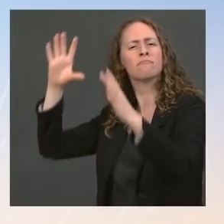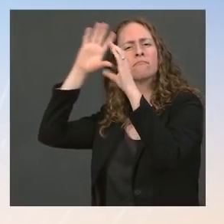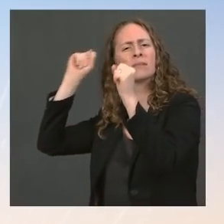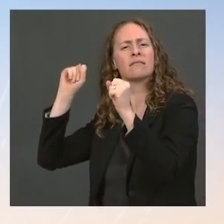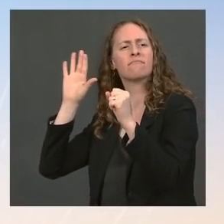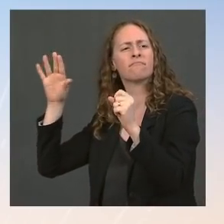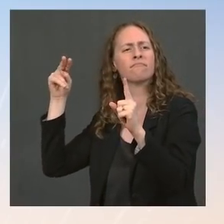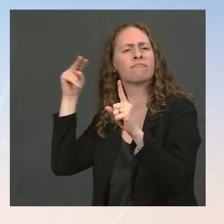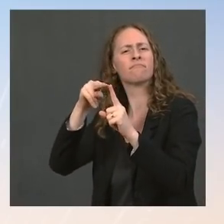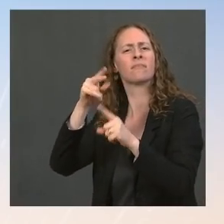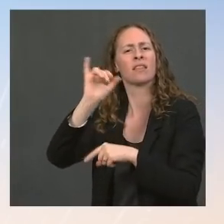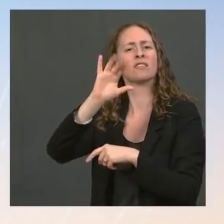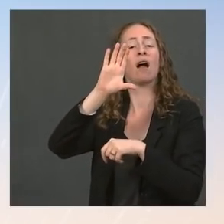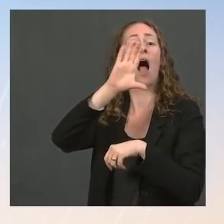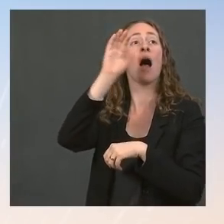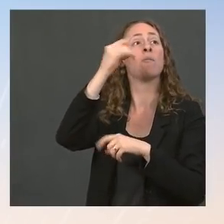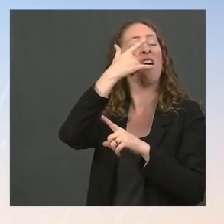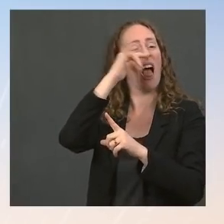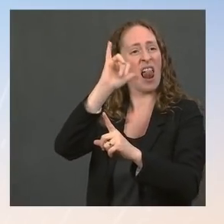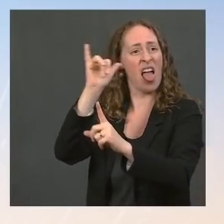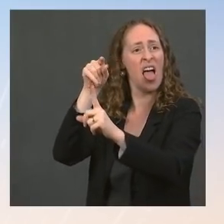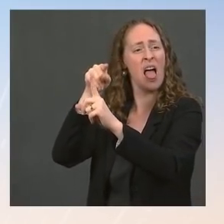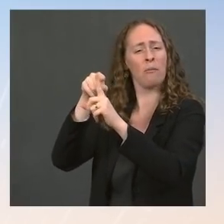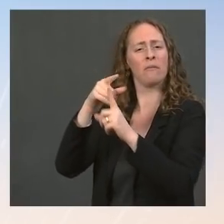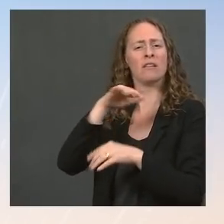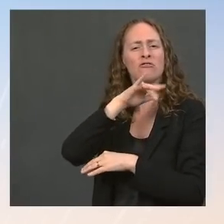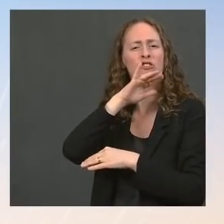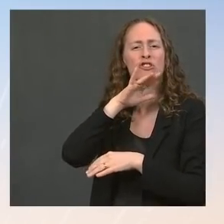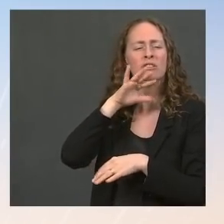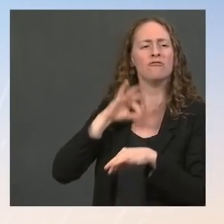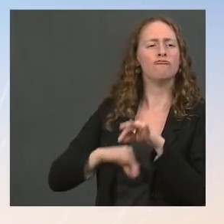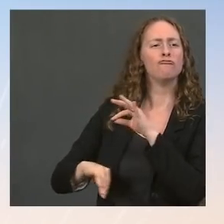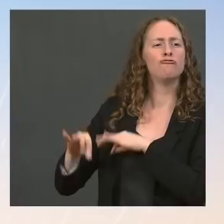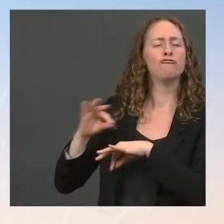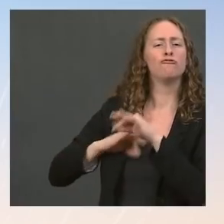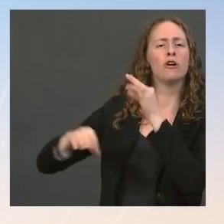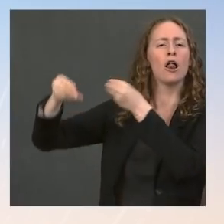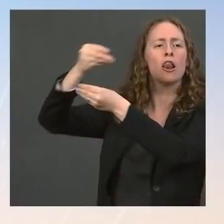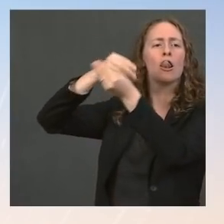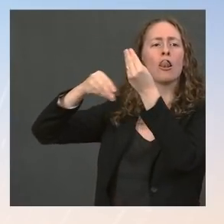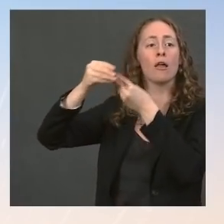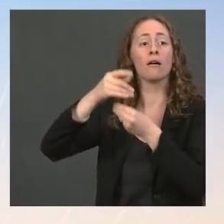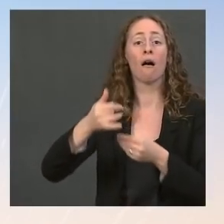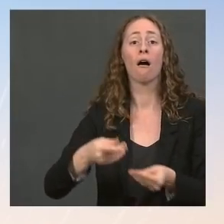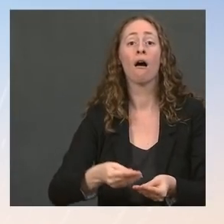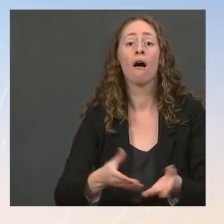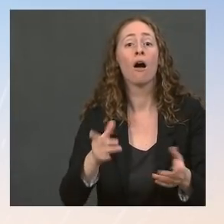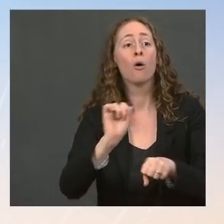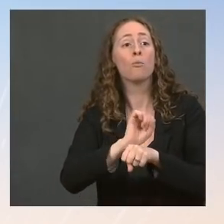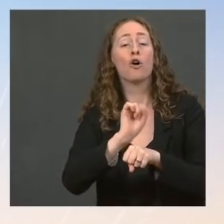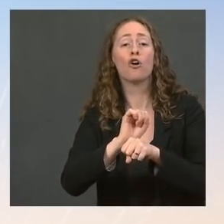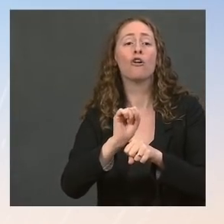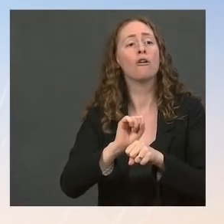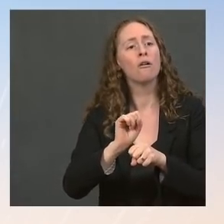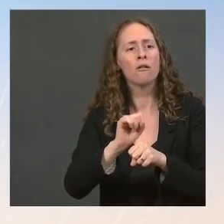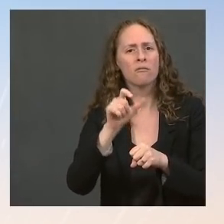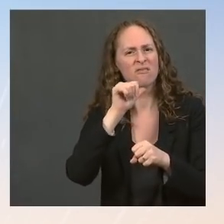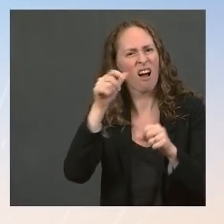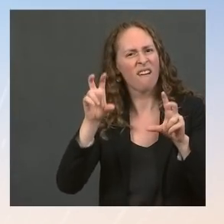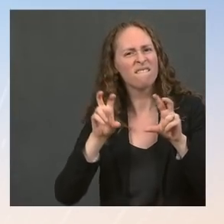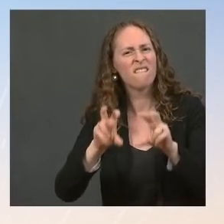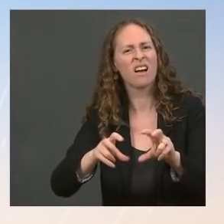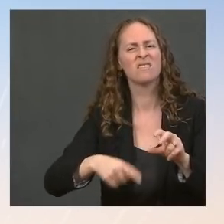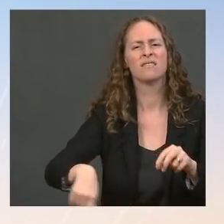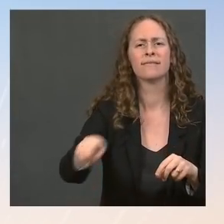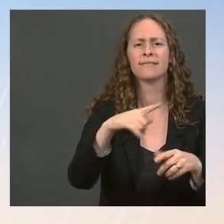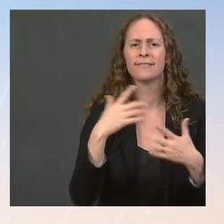Deere raking in the cash, spreading it around to top executives and investors, but not to workers? Well, as a